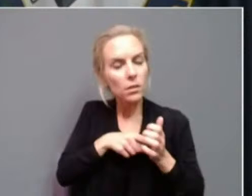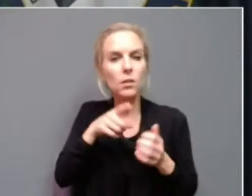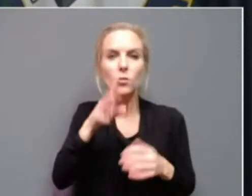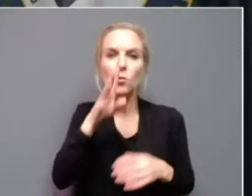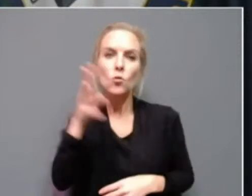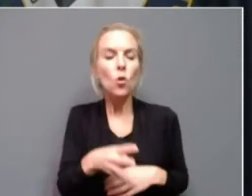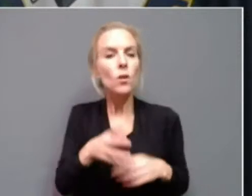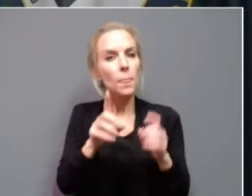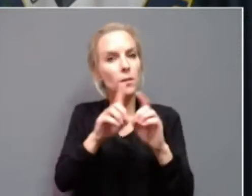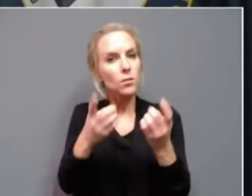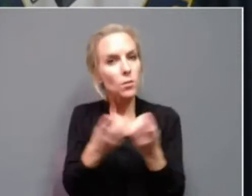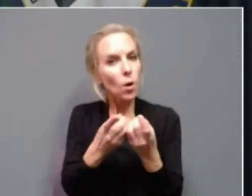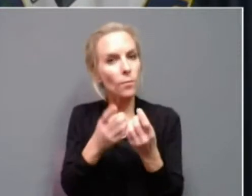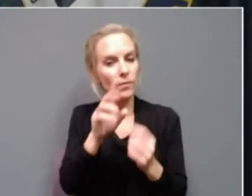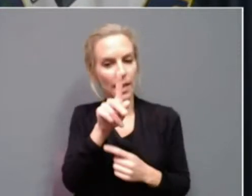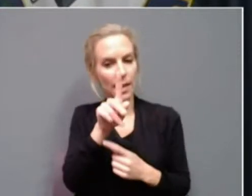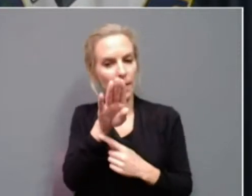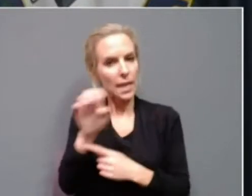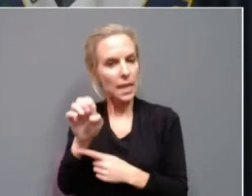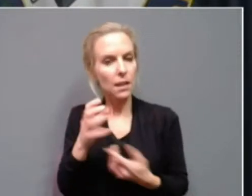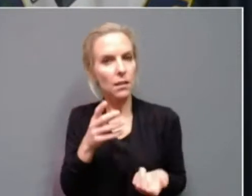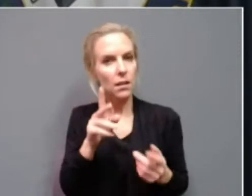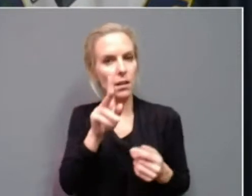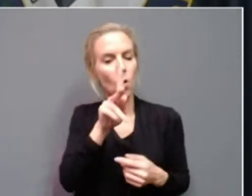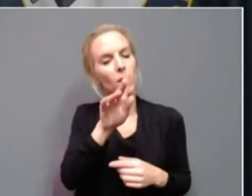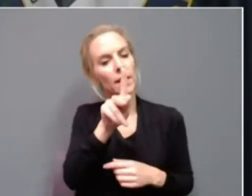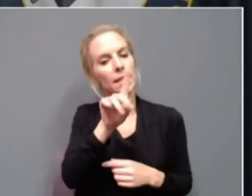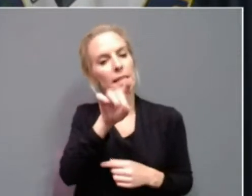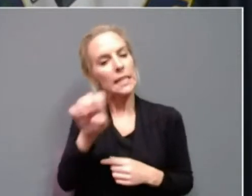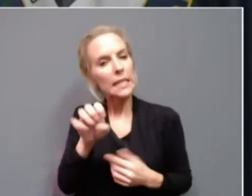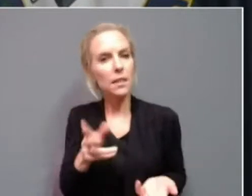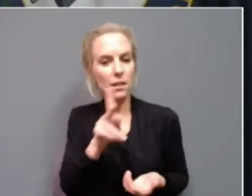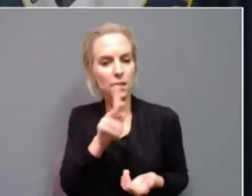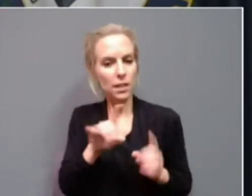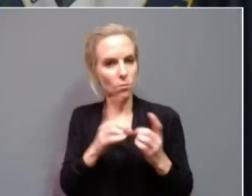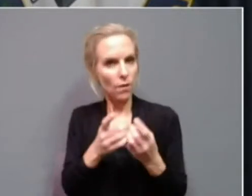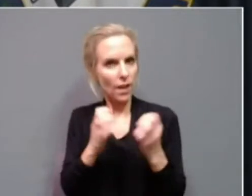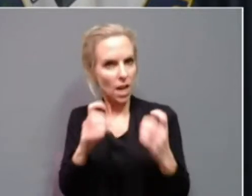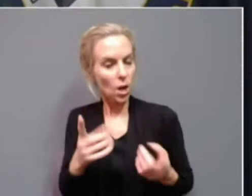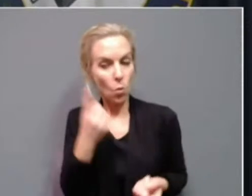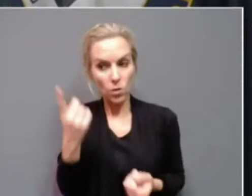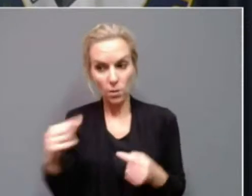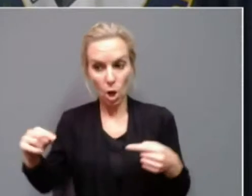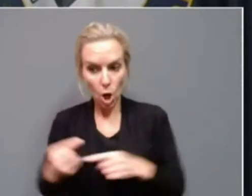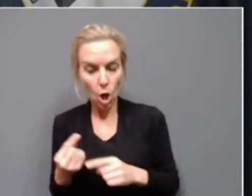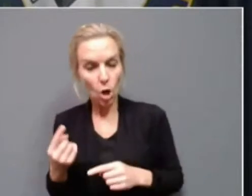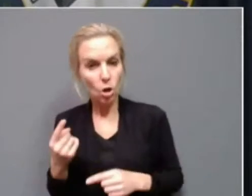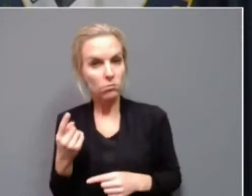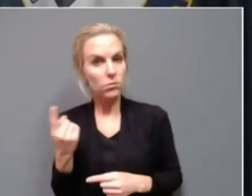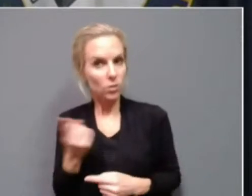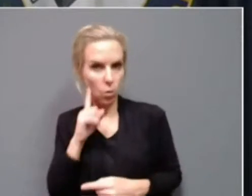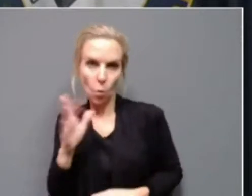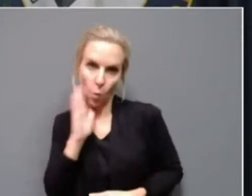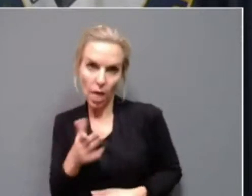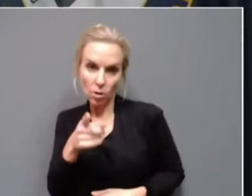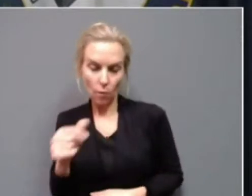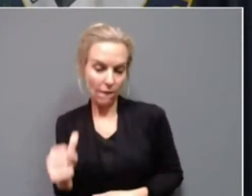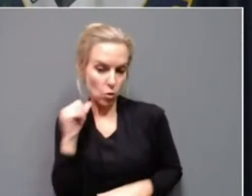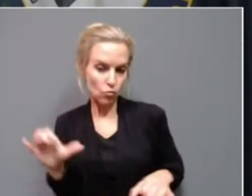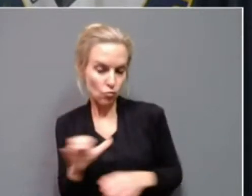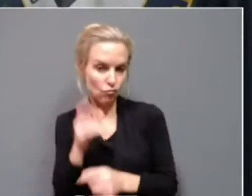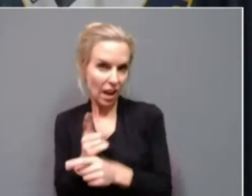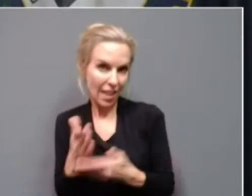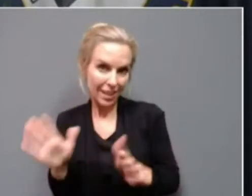of Education. When someone gets hurt, and they will, if you are refusing to do the right thing, good